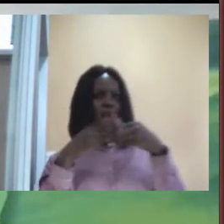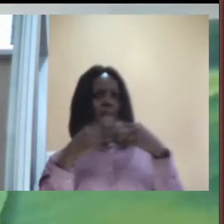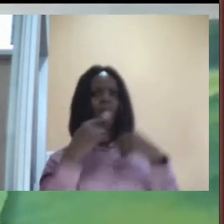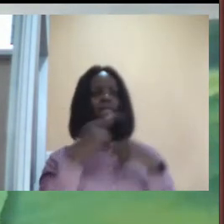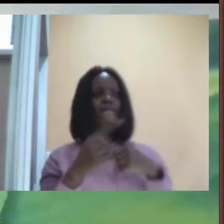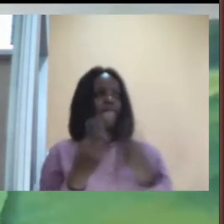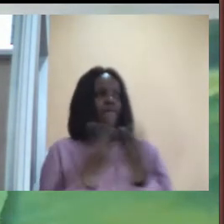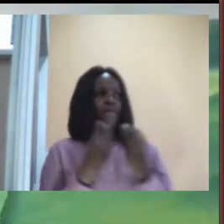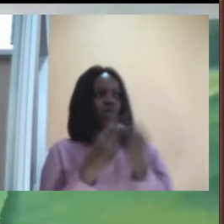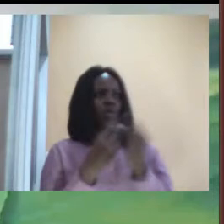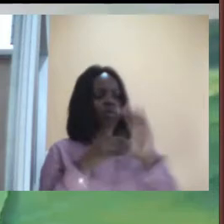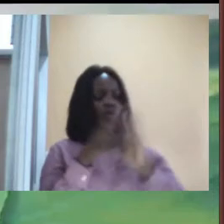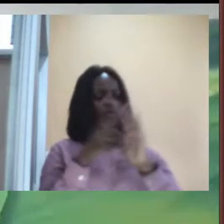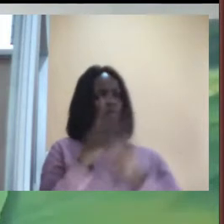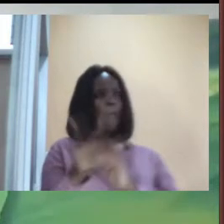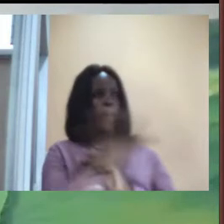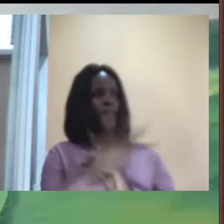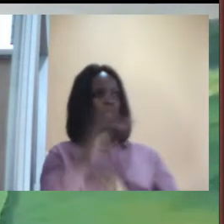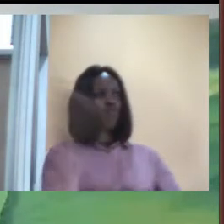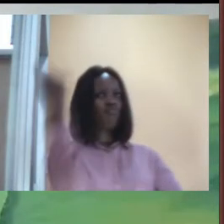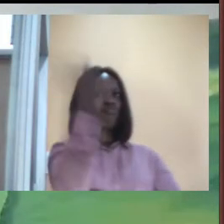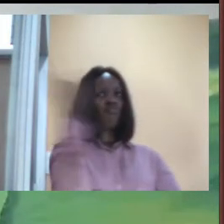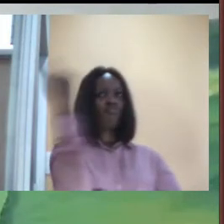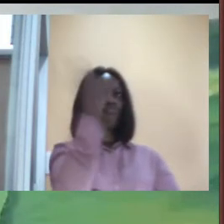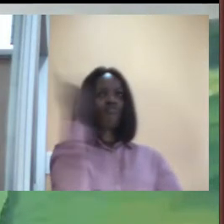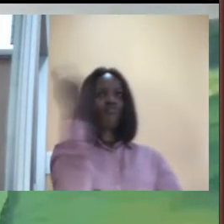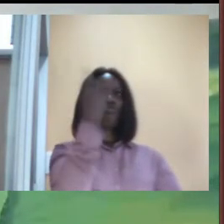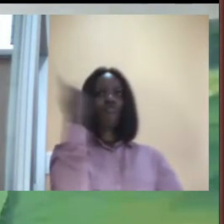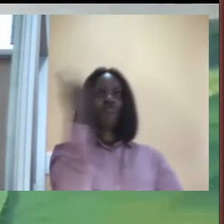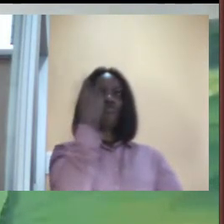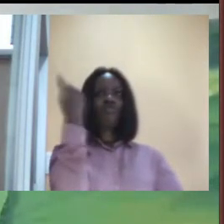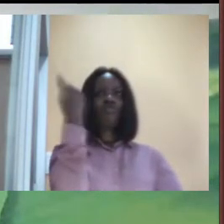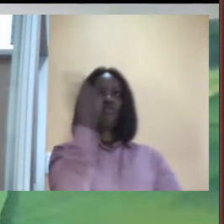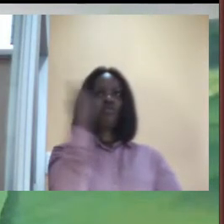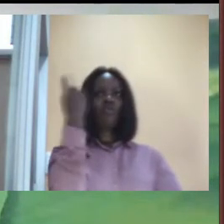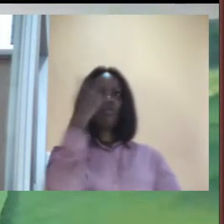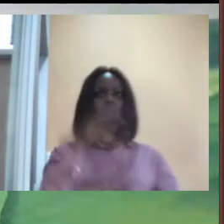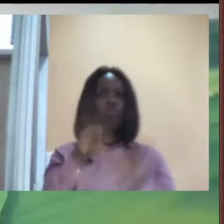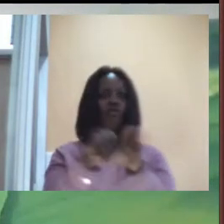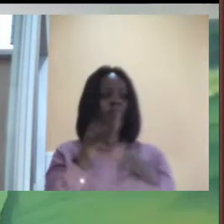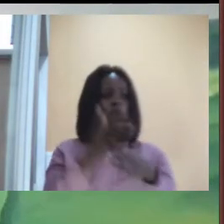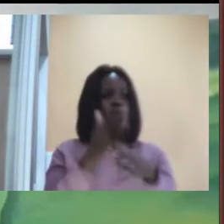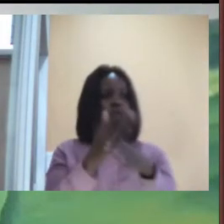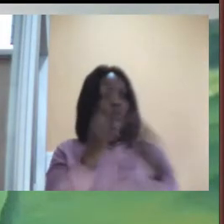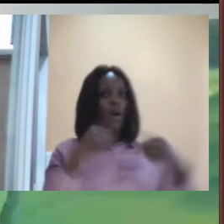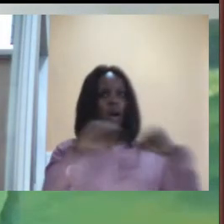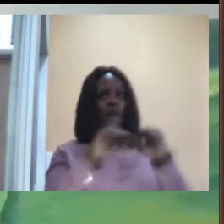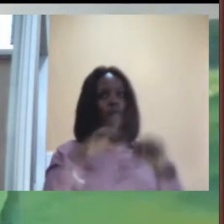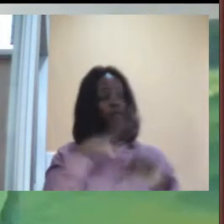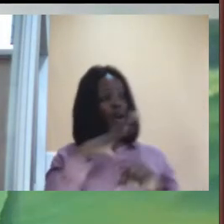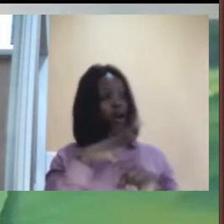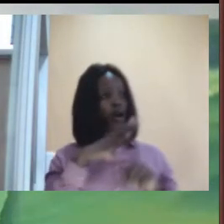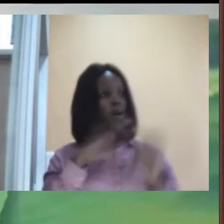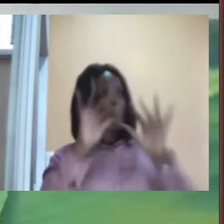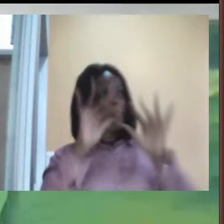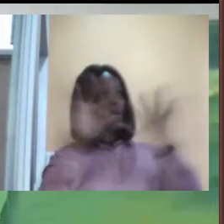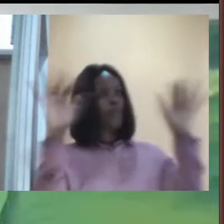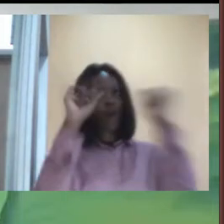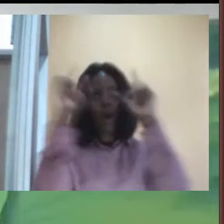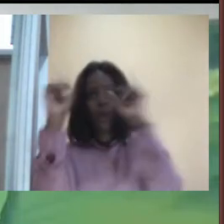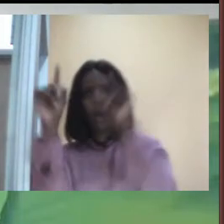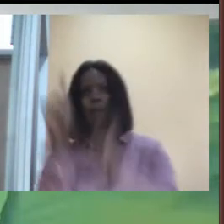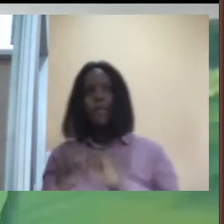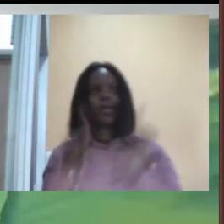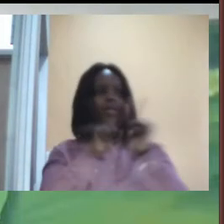develop rural areas and develop rural economies. That is part of the work that we are doing in ensuring that let's make people to be aware